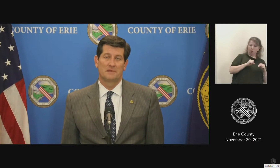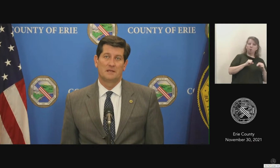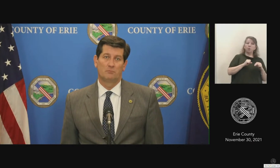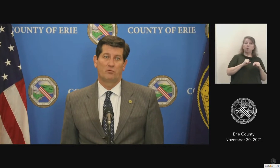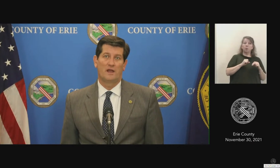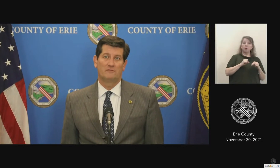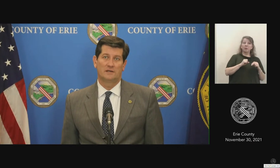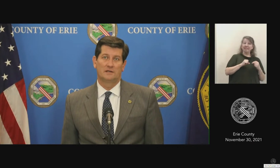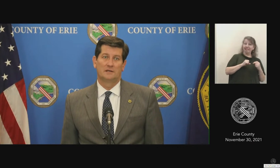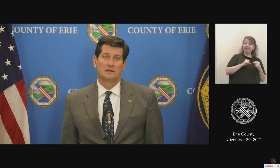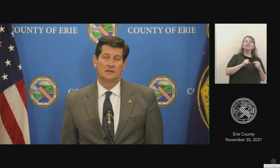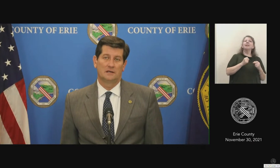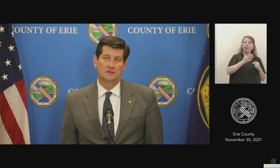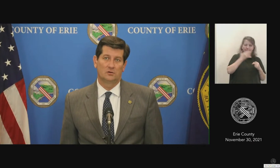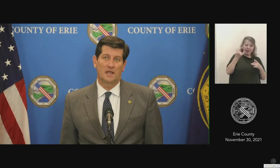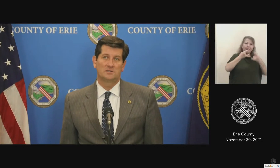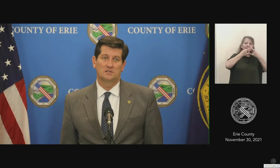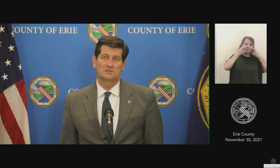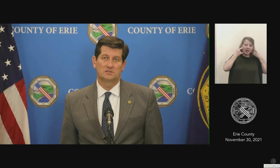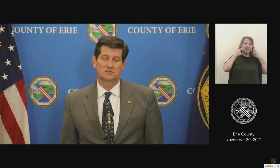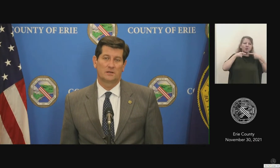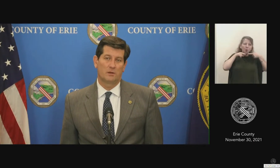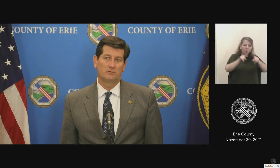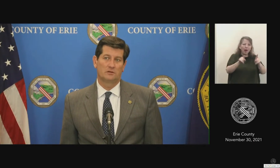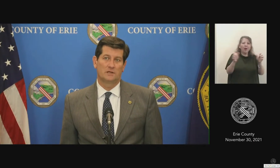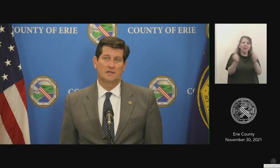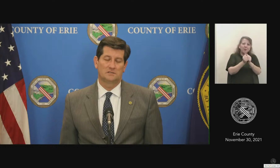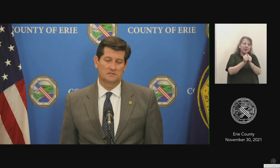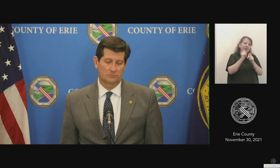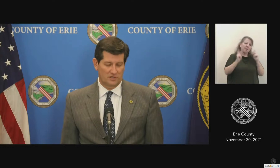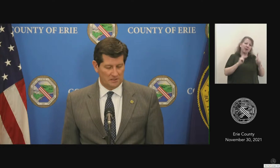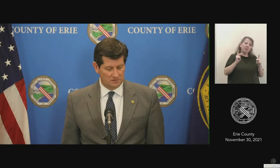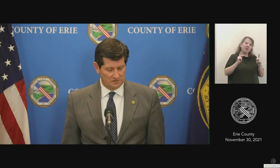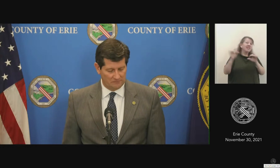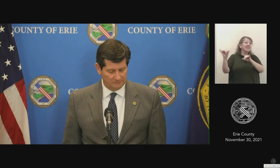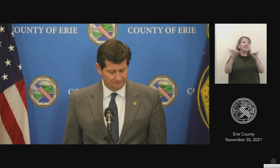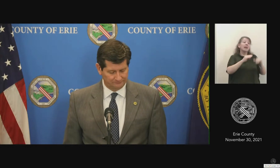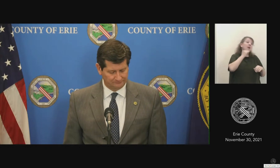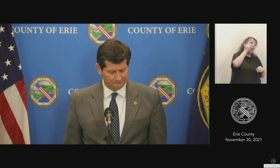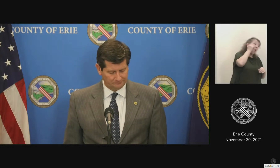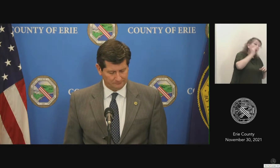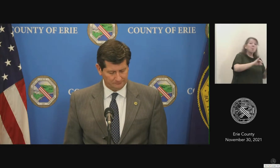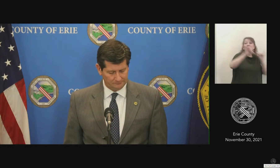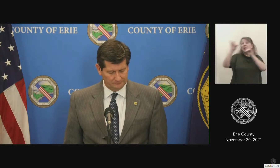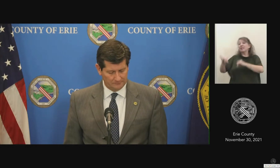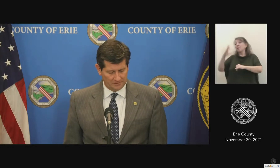these private locations, just like public locations, to protect yourself.